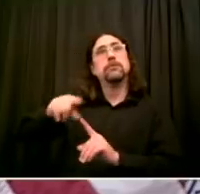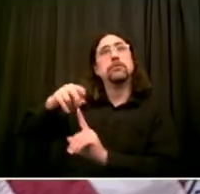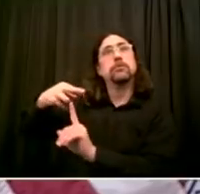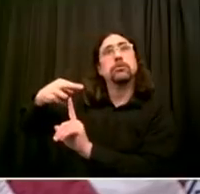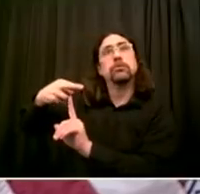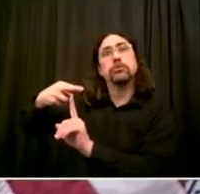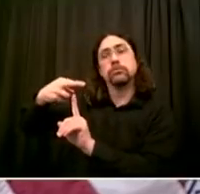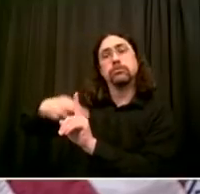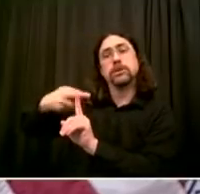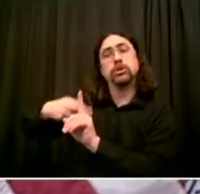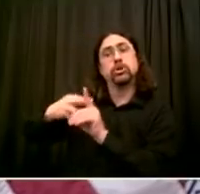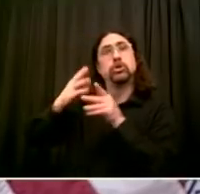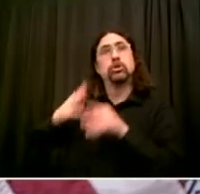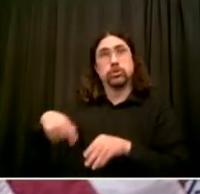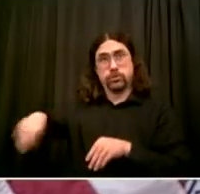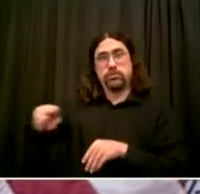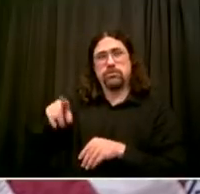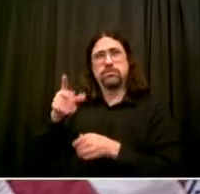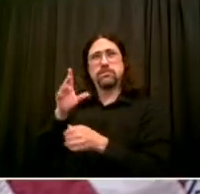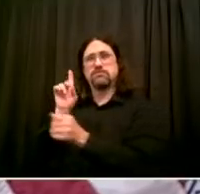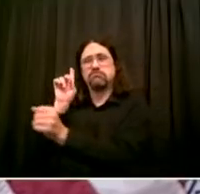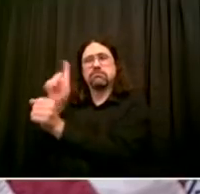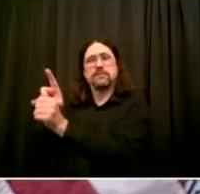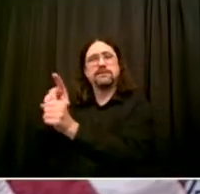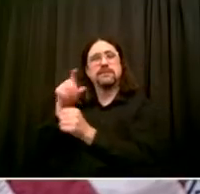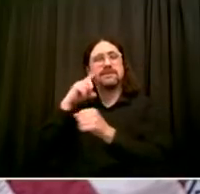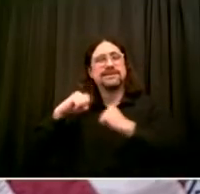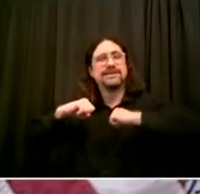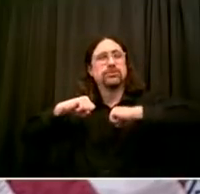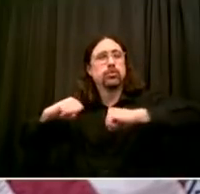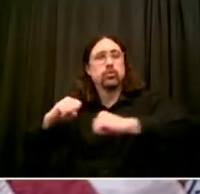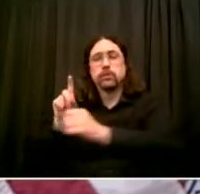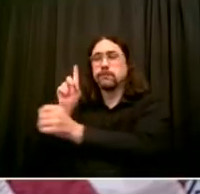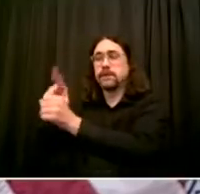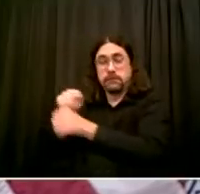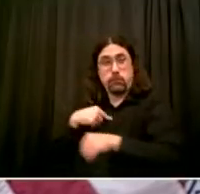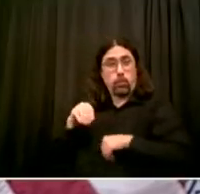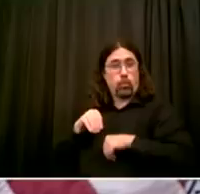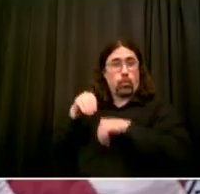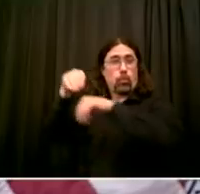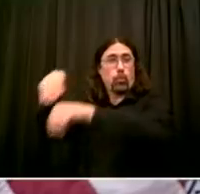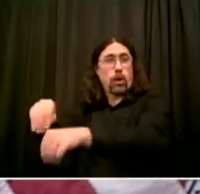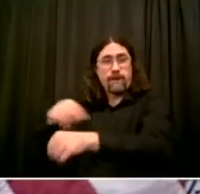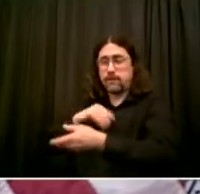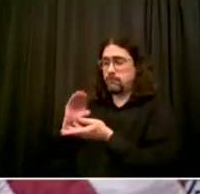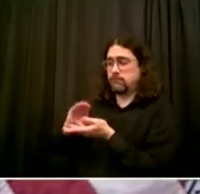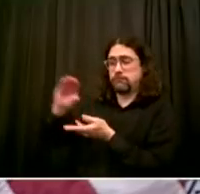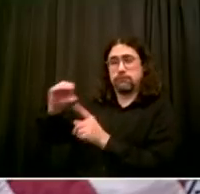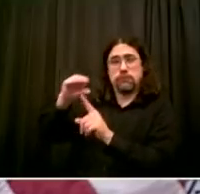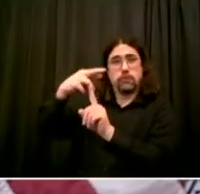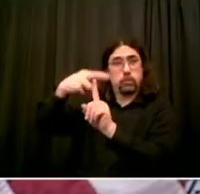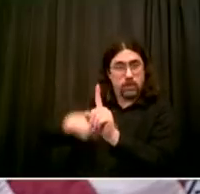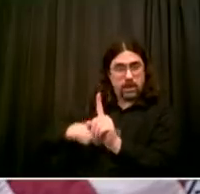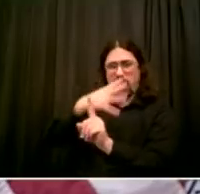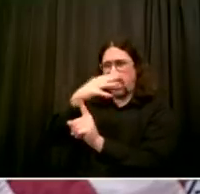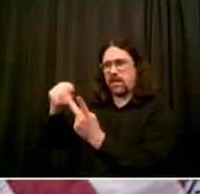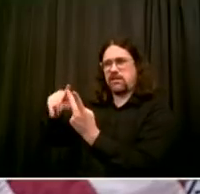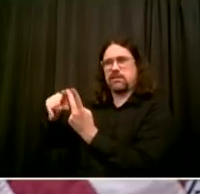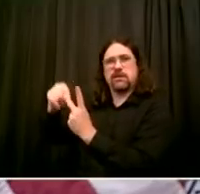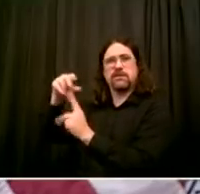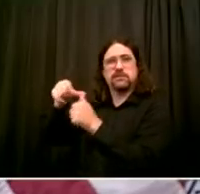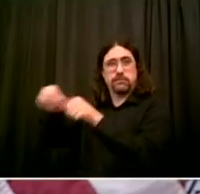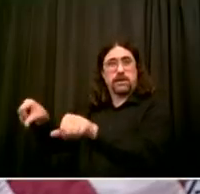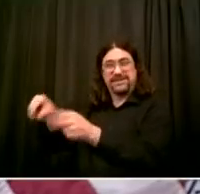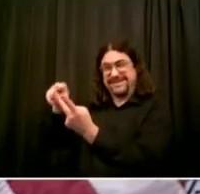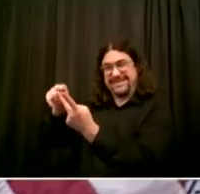go, again, you're absolutely right, there's more to do, and I want to see the state expand the eviction moratorium through this crisis, past